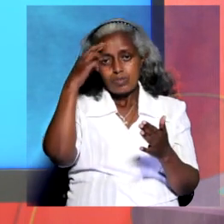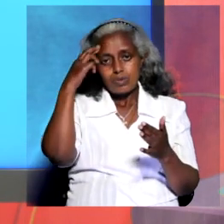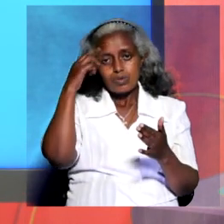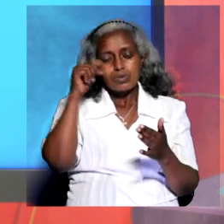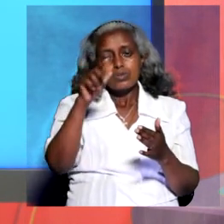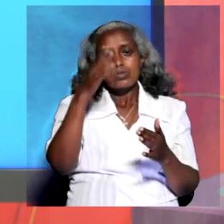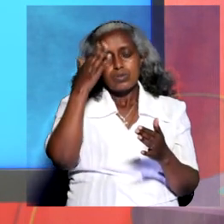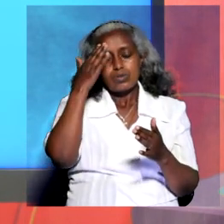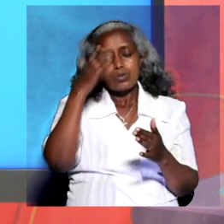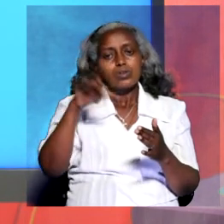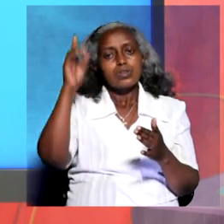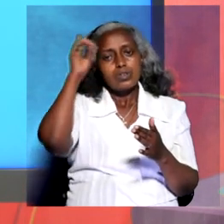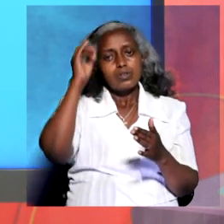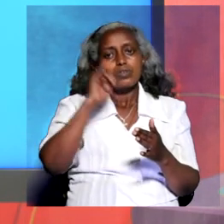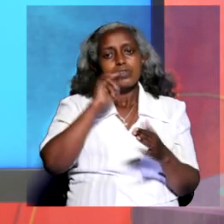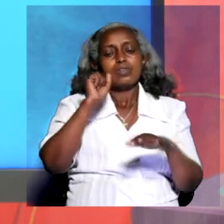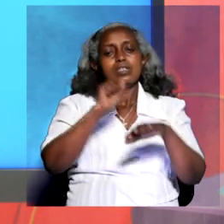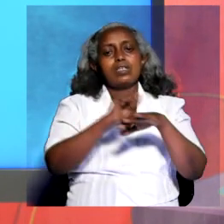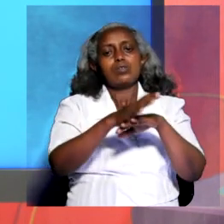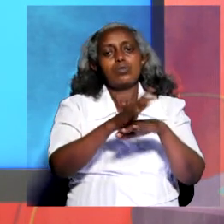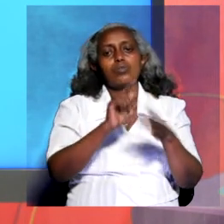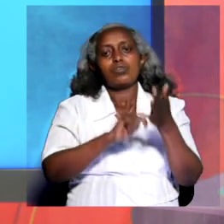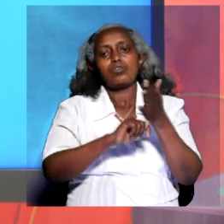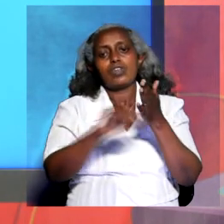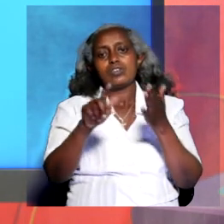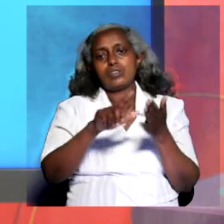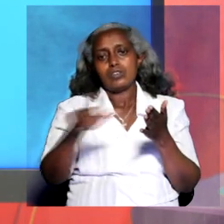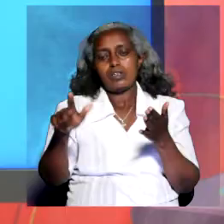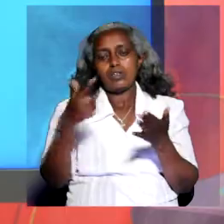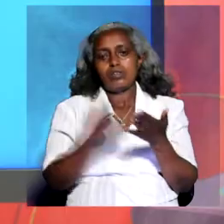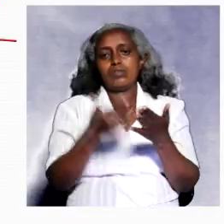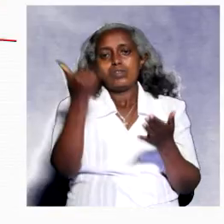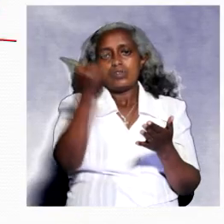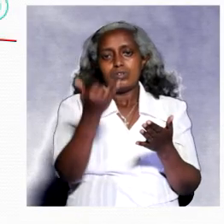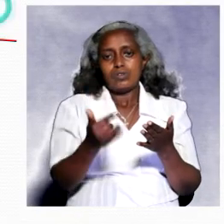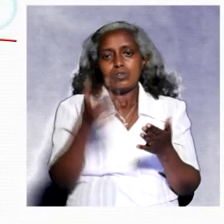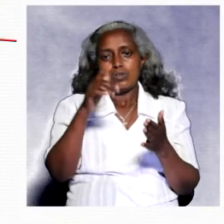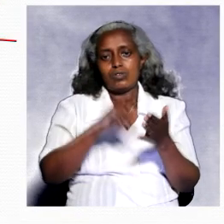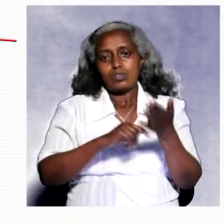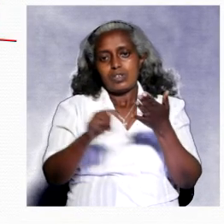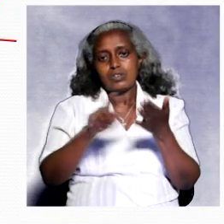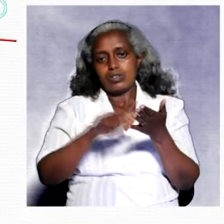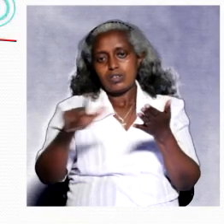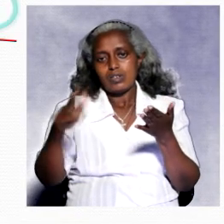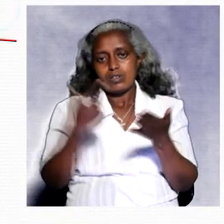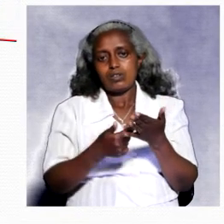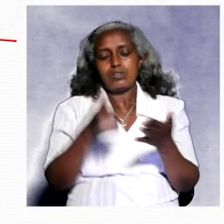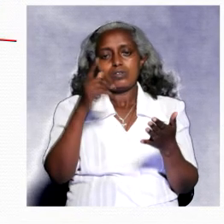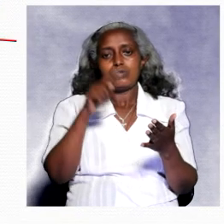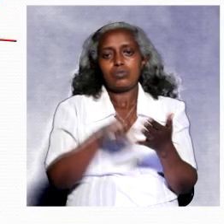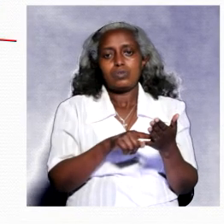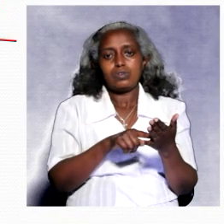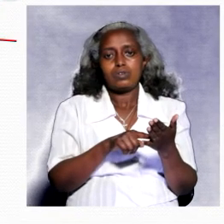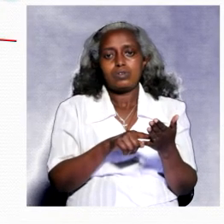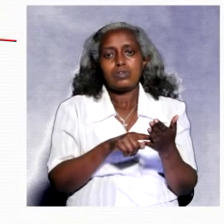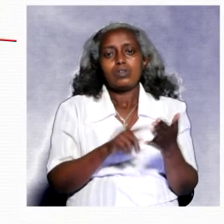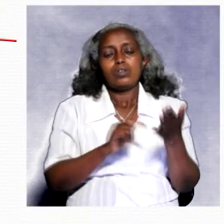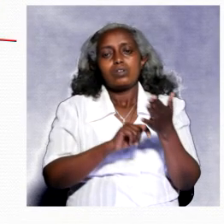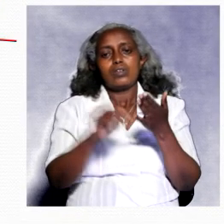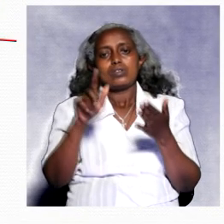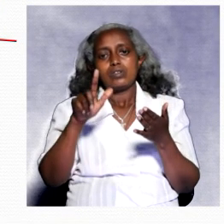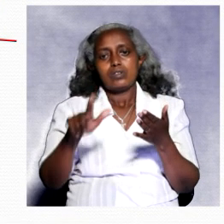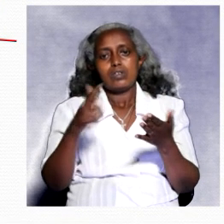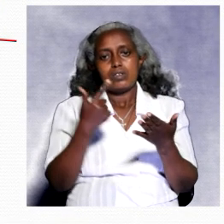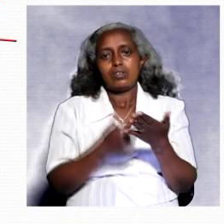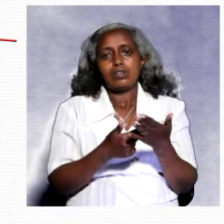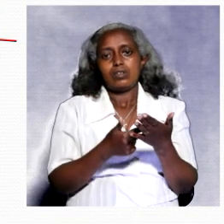know derivative means it is the slope of tangent line. If you draw a tangent line for at this point, you will have this one tangent line